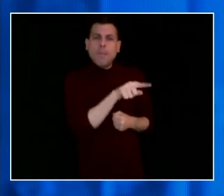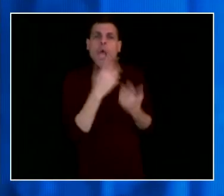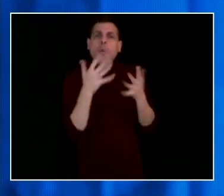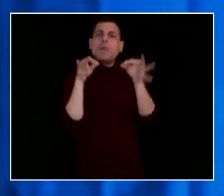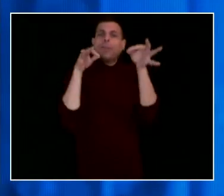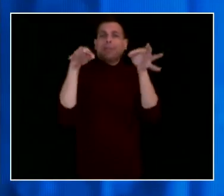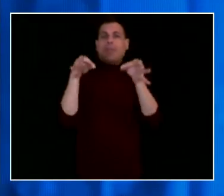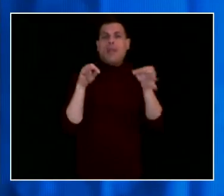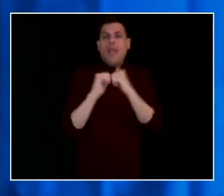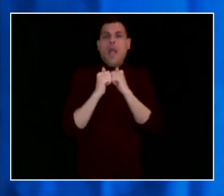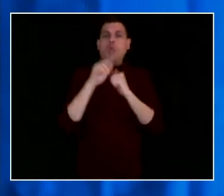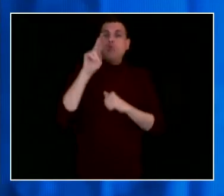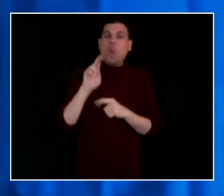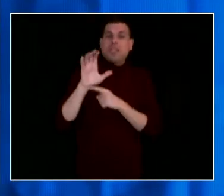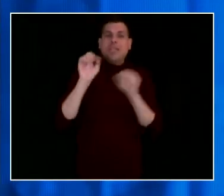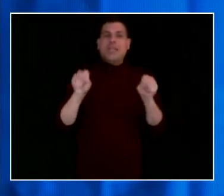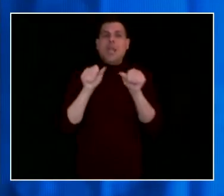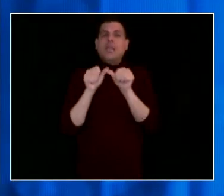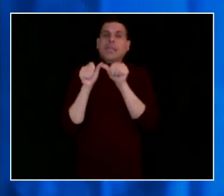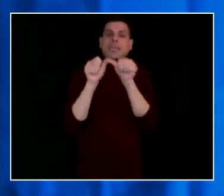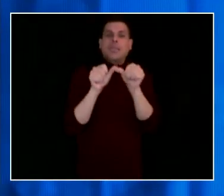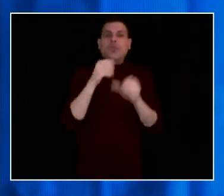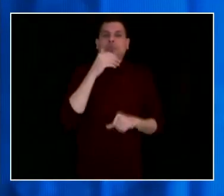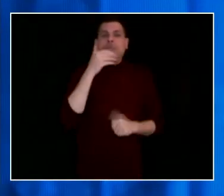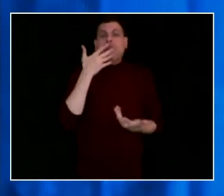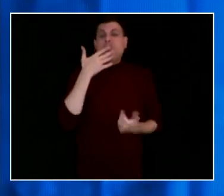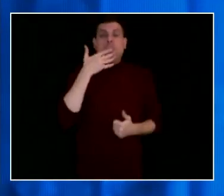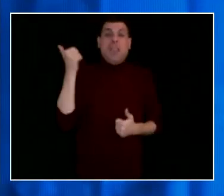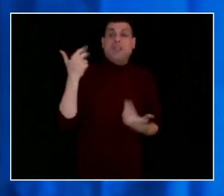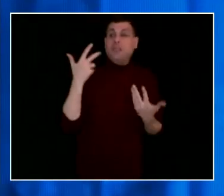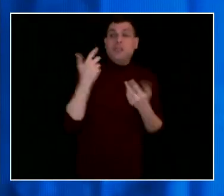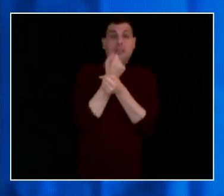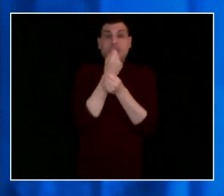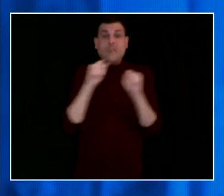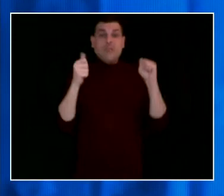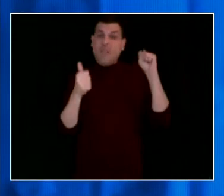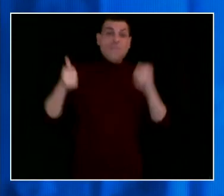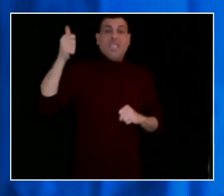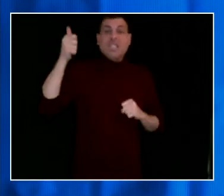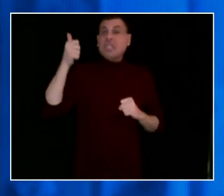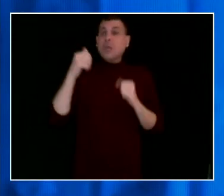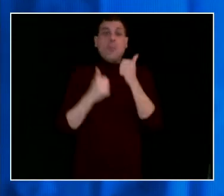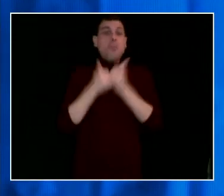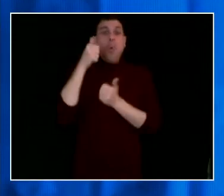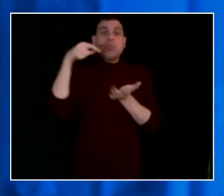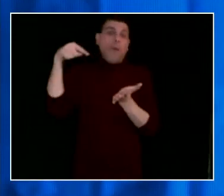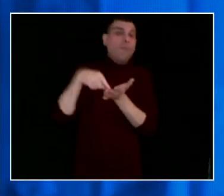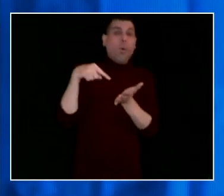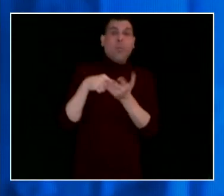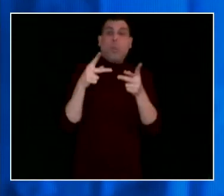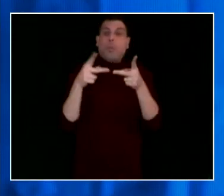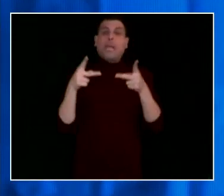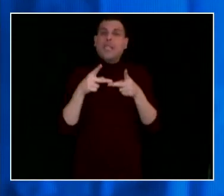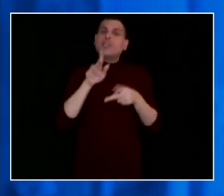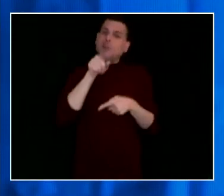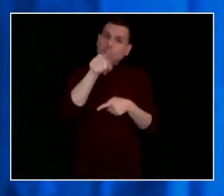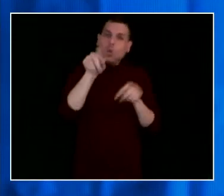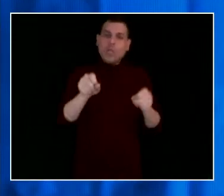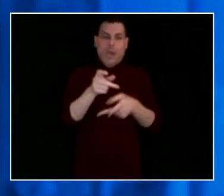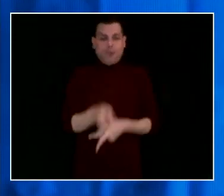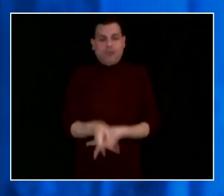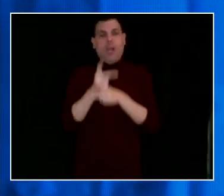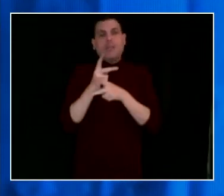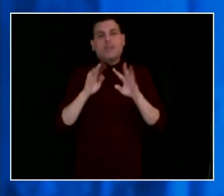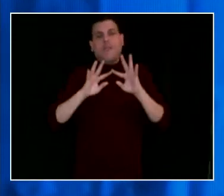family, the safest place to raise a family, the most affordable place to raise a family, the most